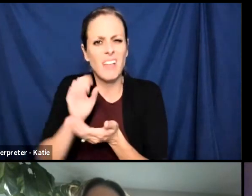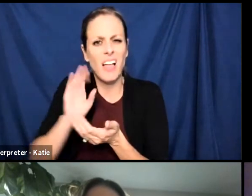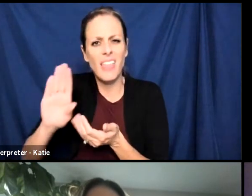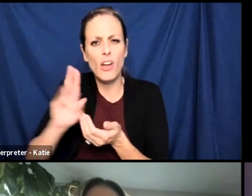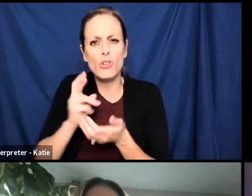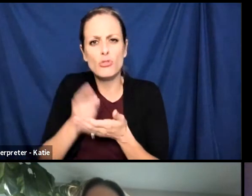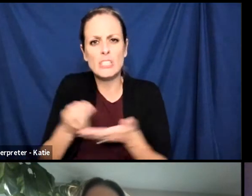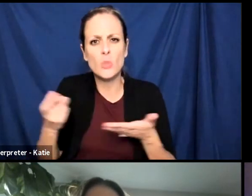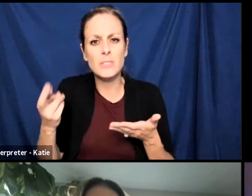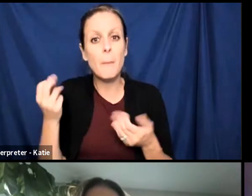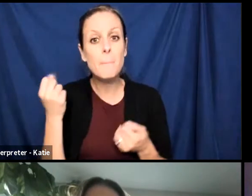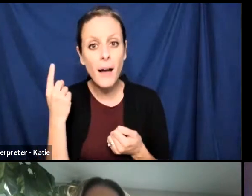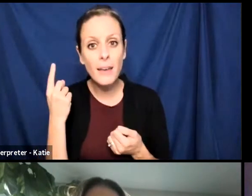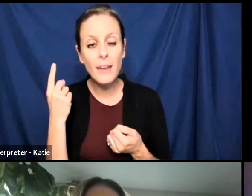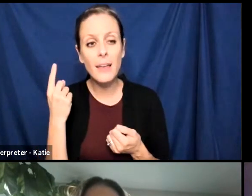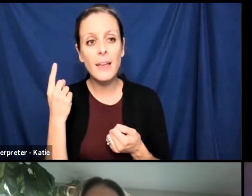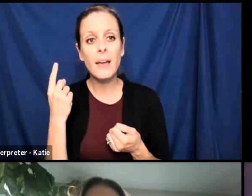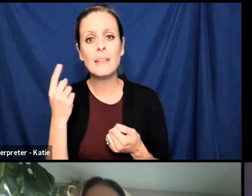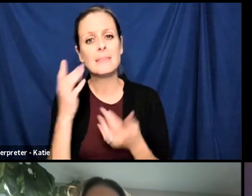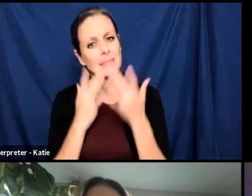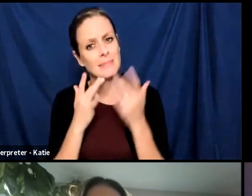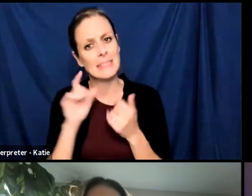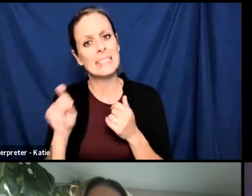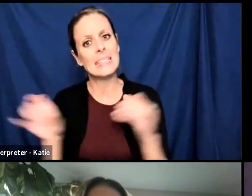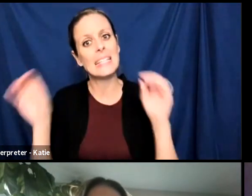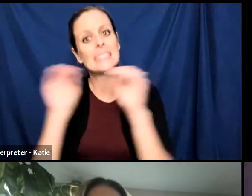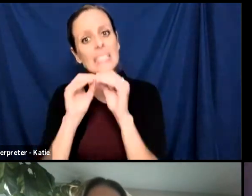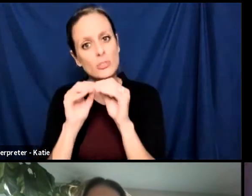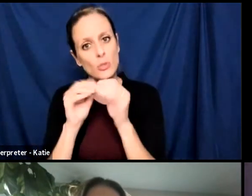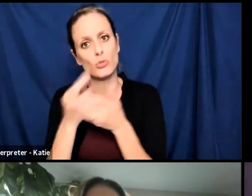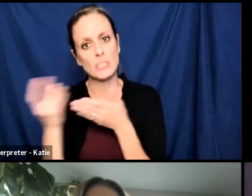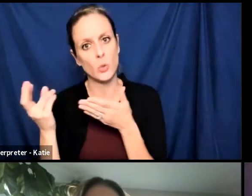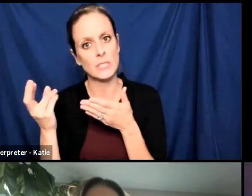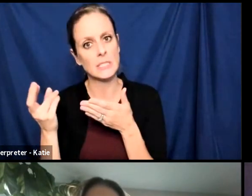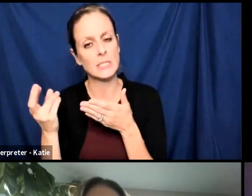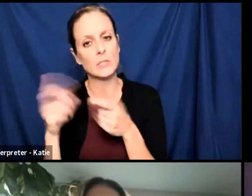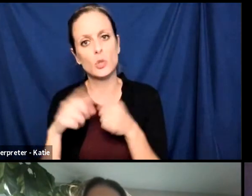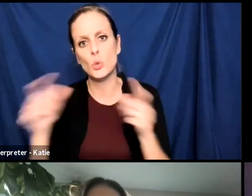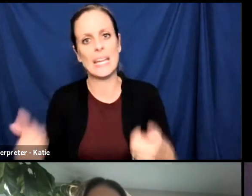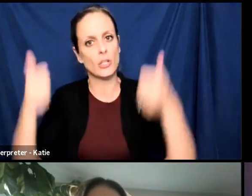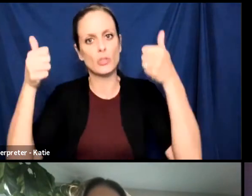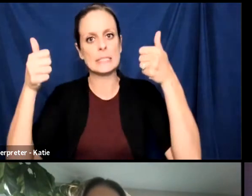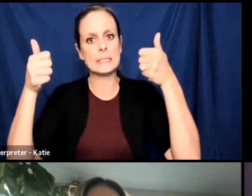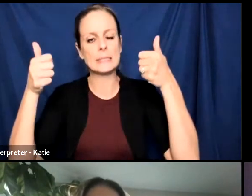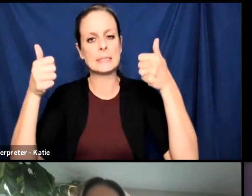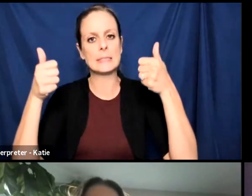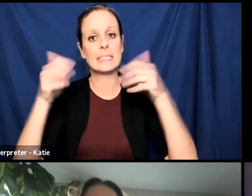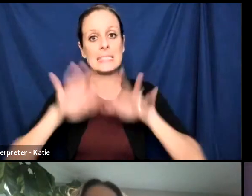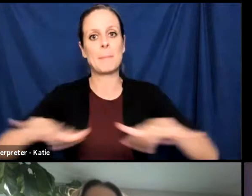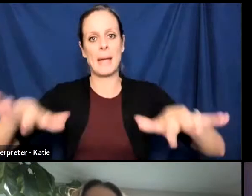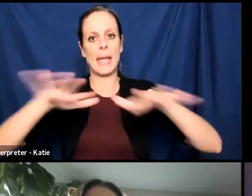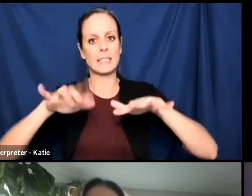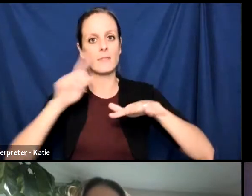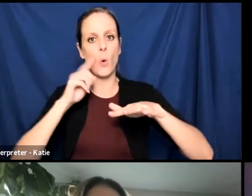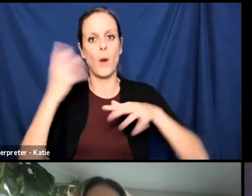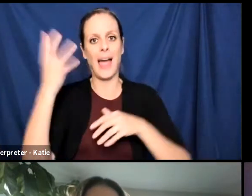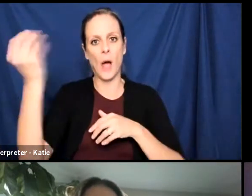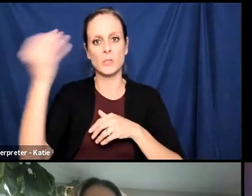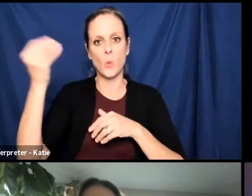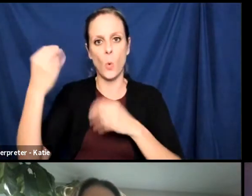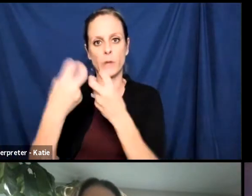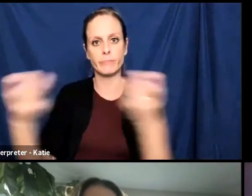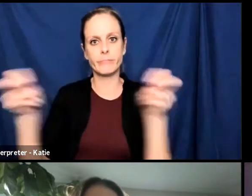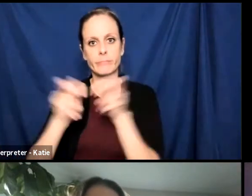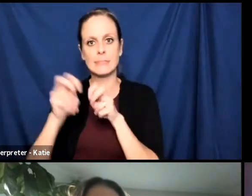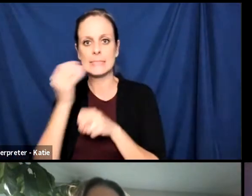but they need additional resources to increase outdoor dining spaces so